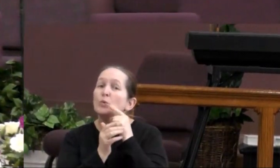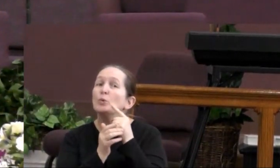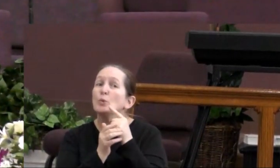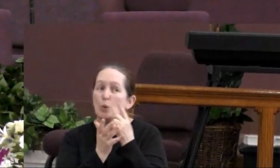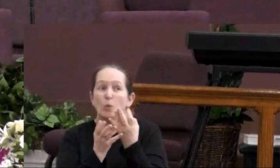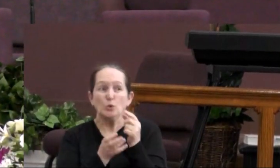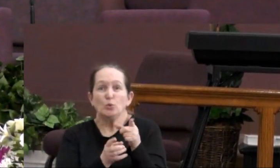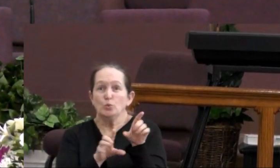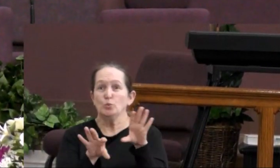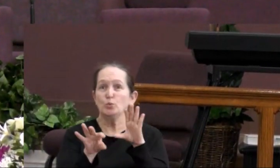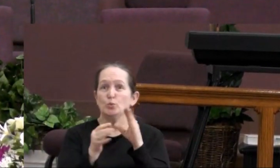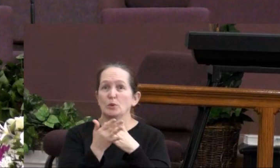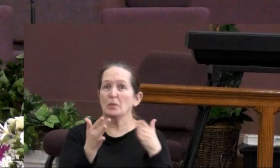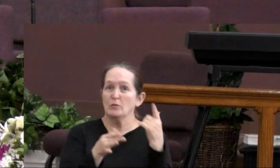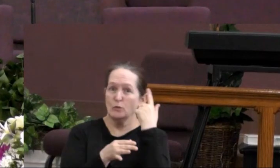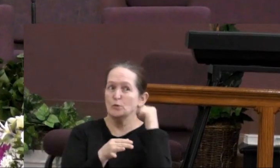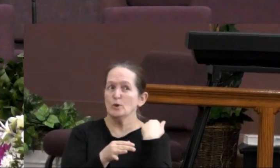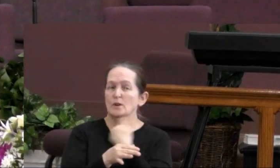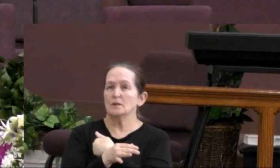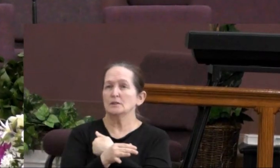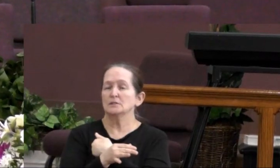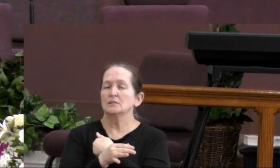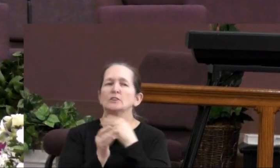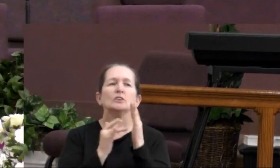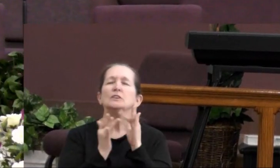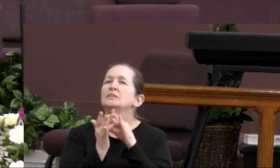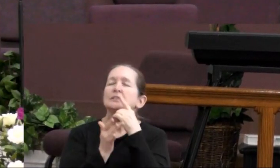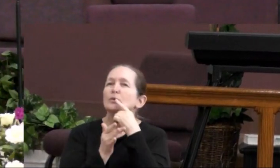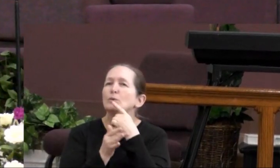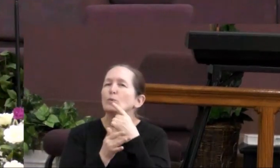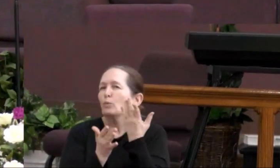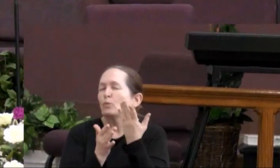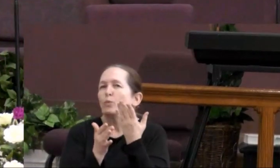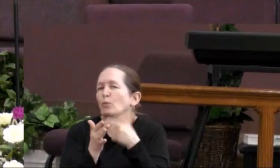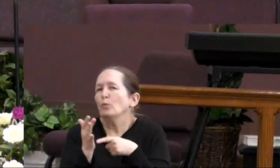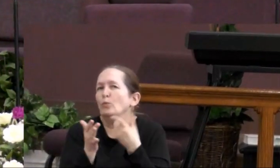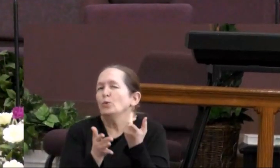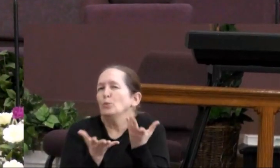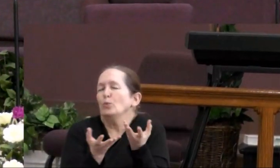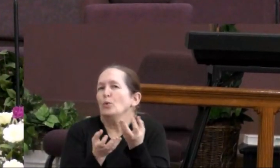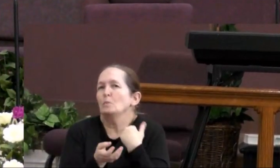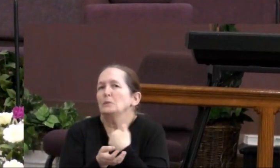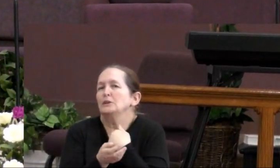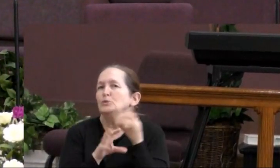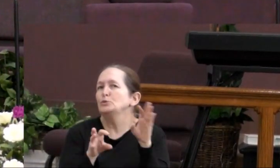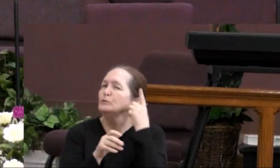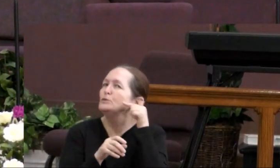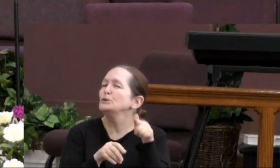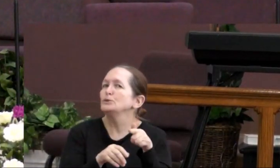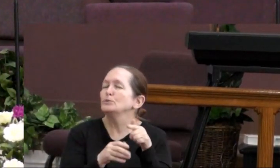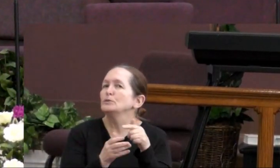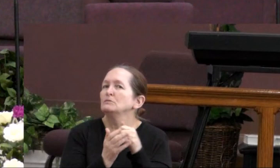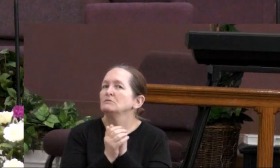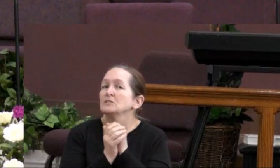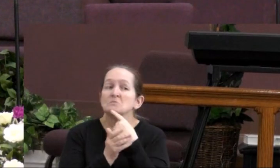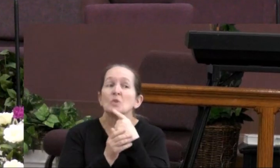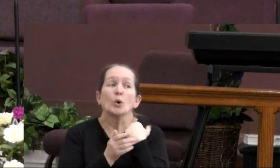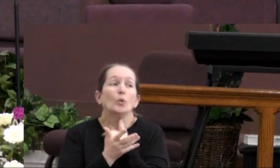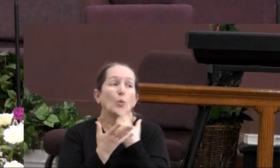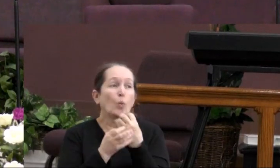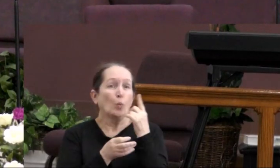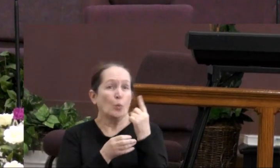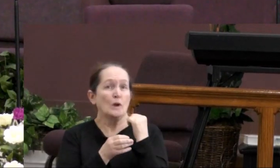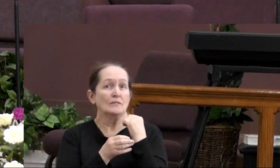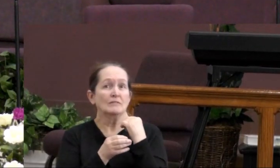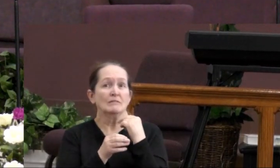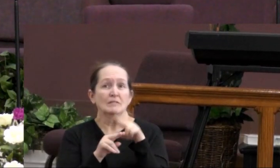you to do something for us." Jesus said, "What do you want me to do for you?" And they said, "We want one of us to